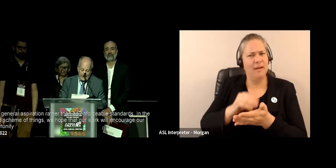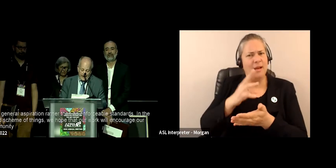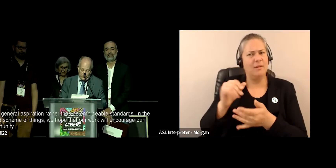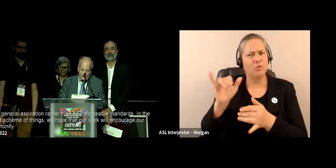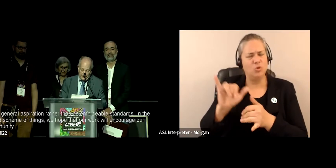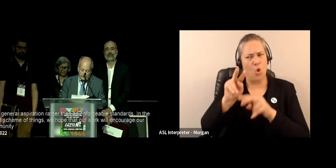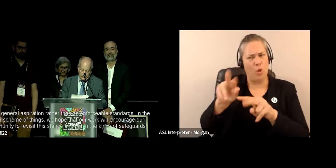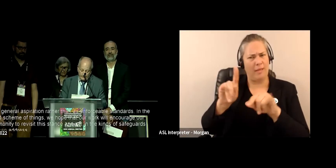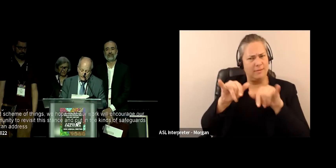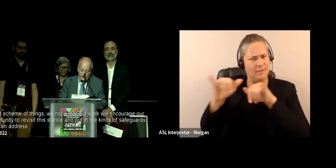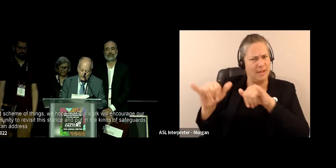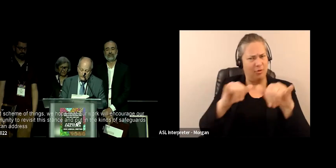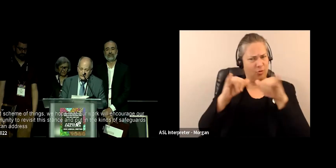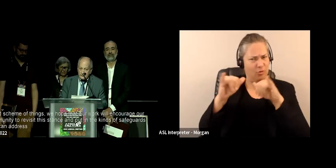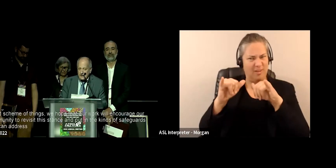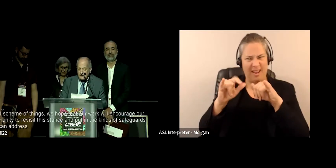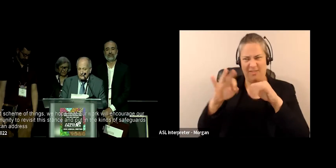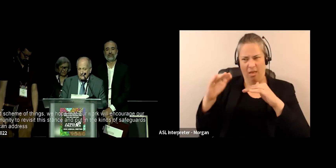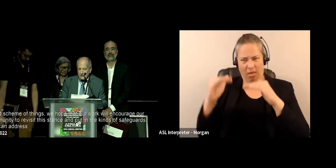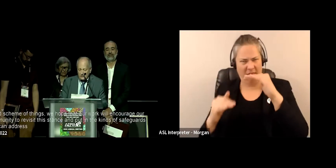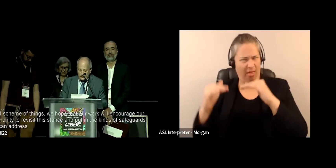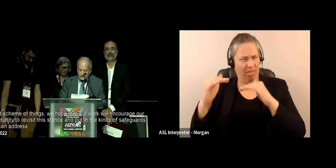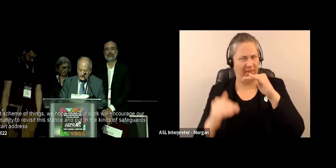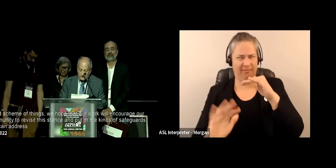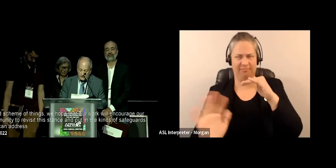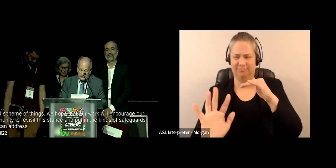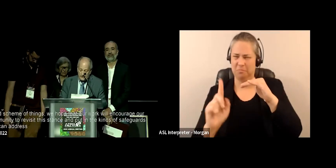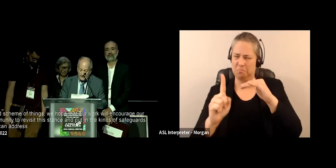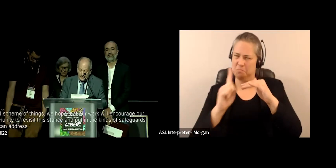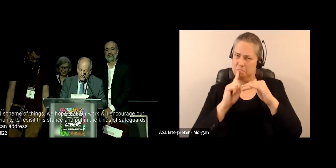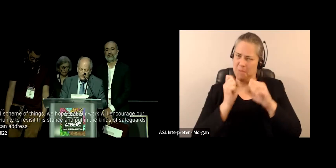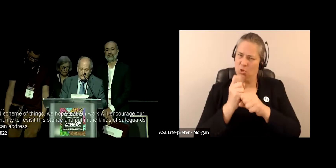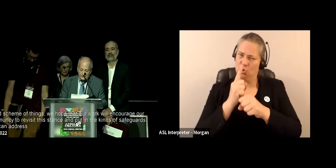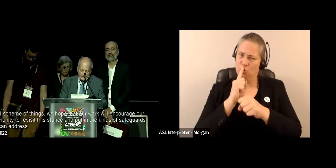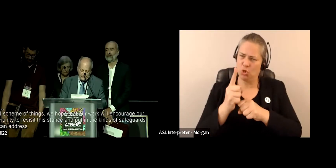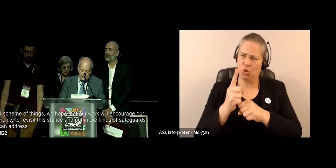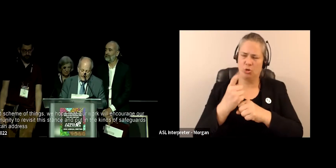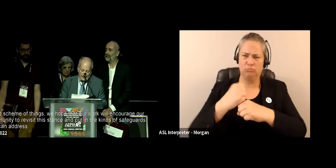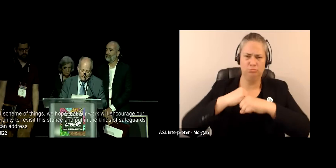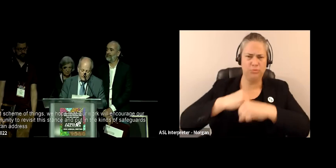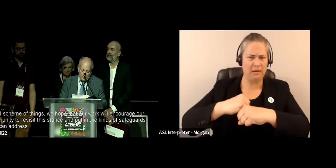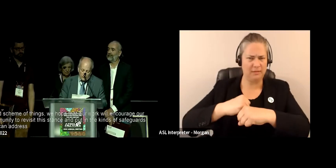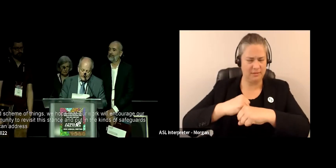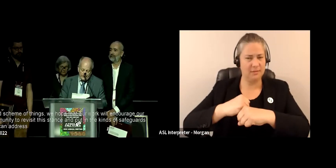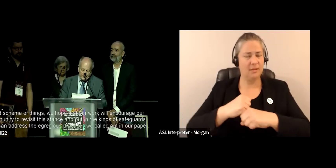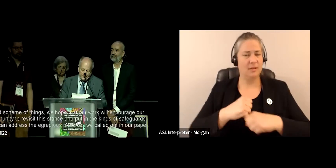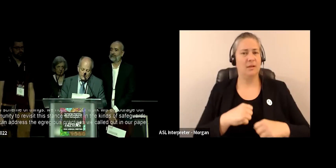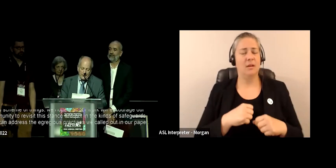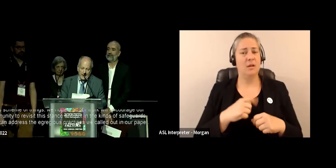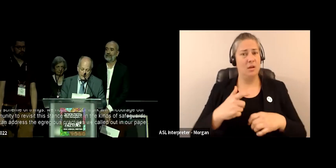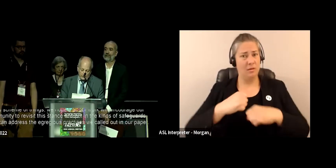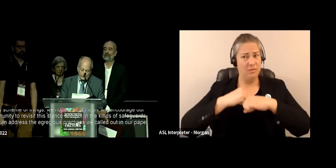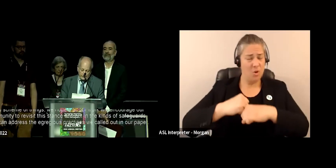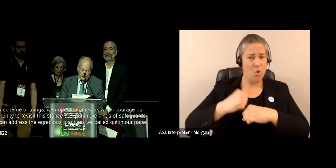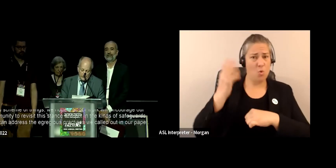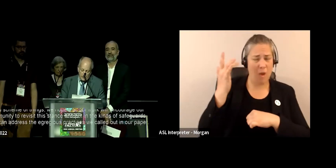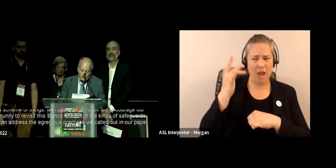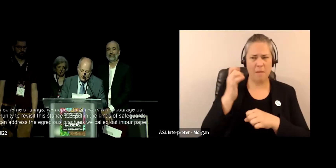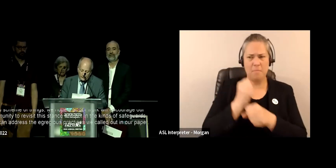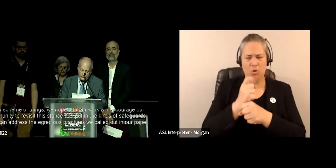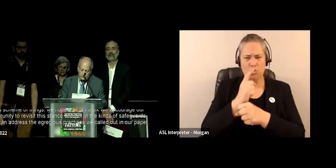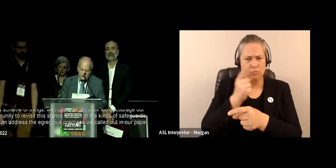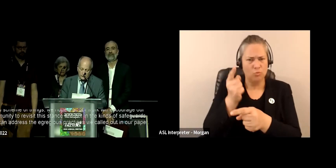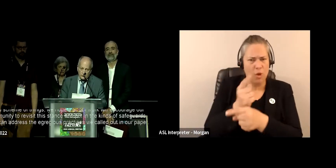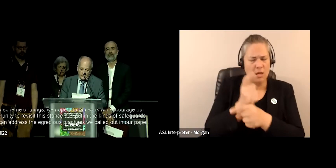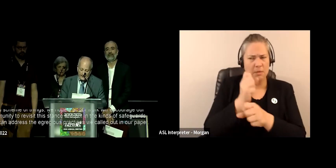called out in our paper. Such safeguards are essential, not only as technical matter related to measurement accuracy,